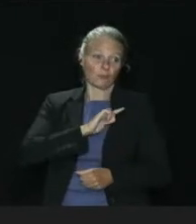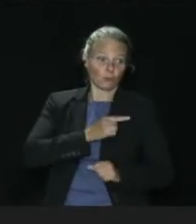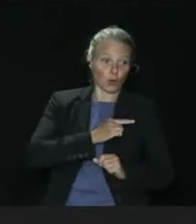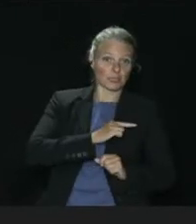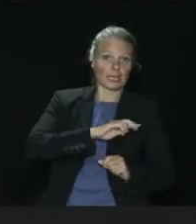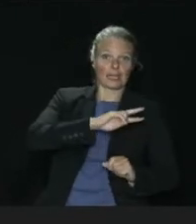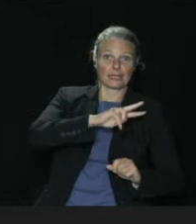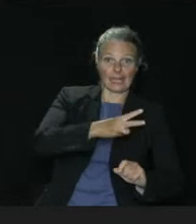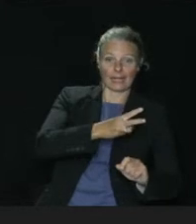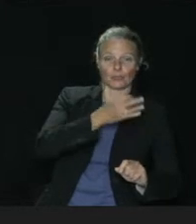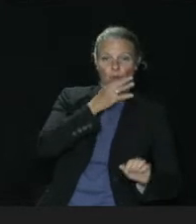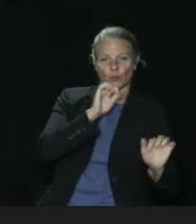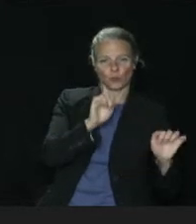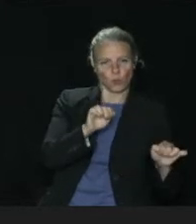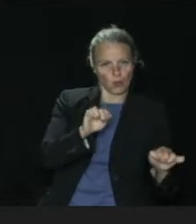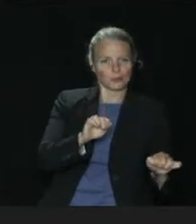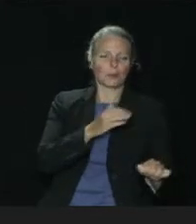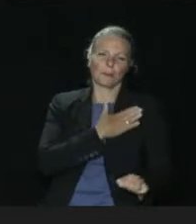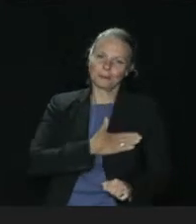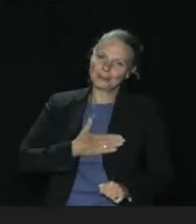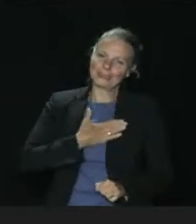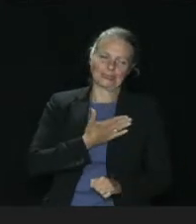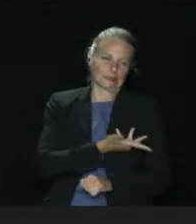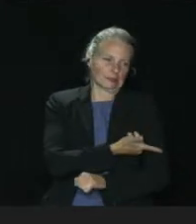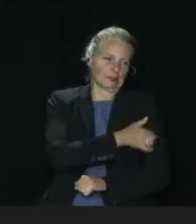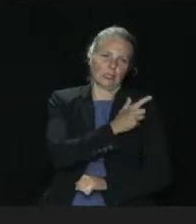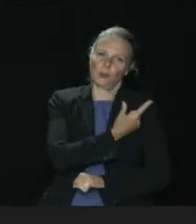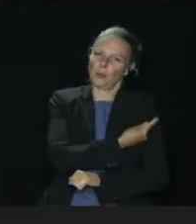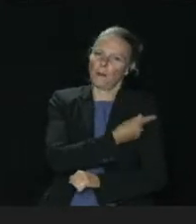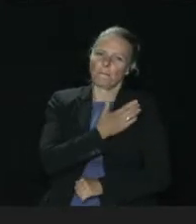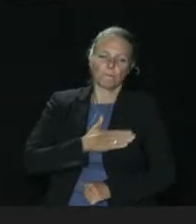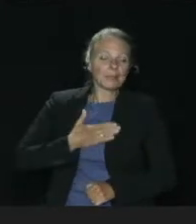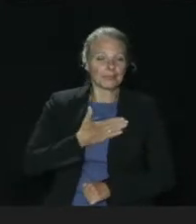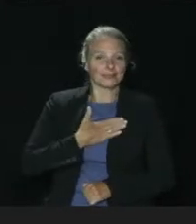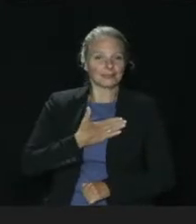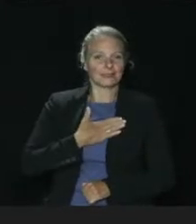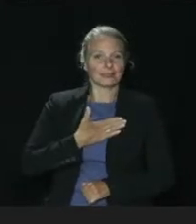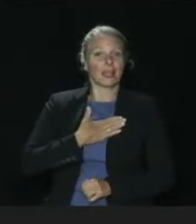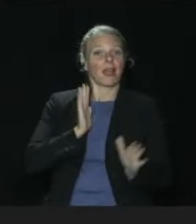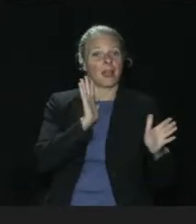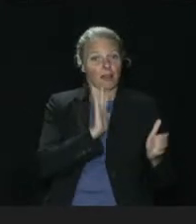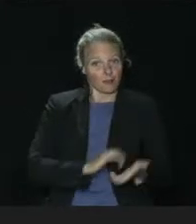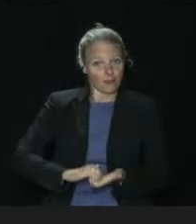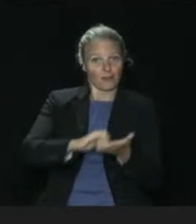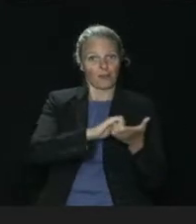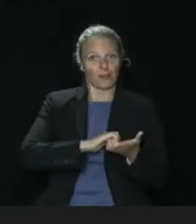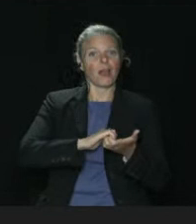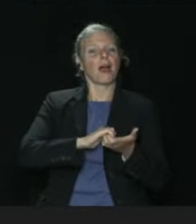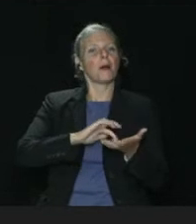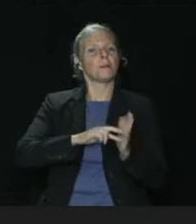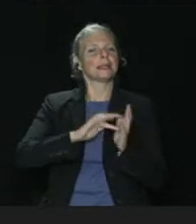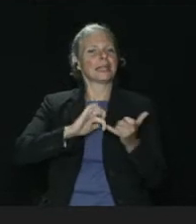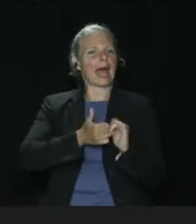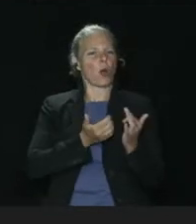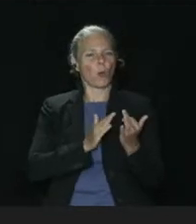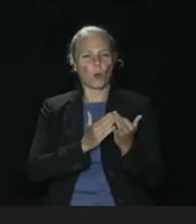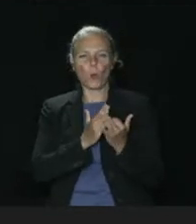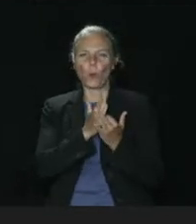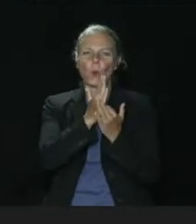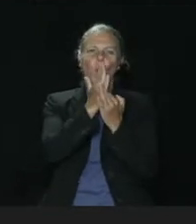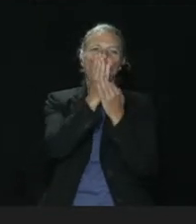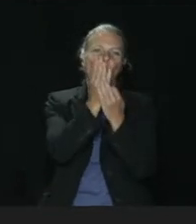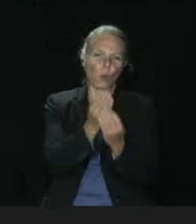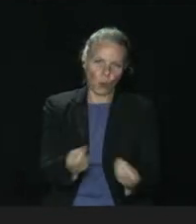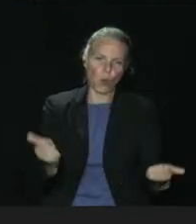possible, as soon as those schedules allow, then truly this is how we will lead ourselves through this pandemic as Canadians.